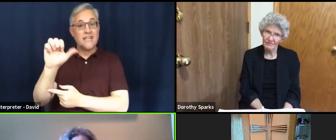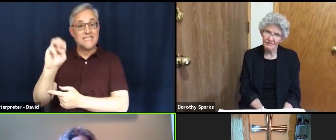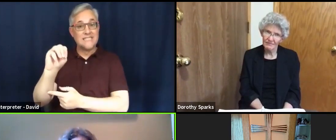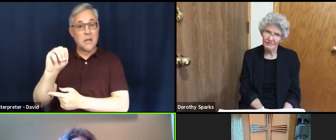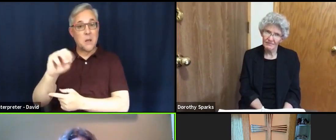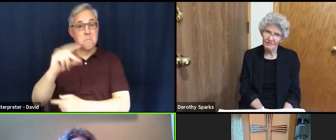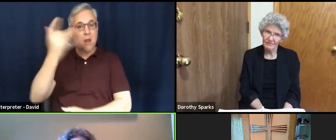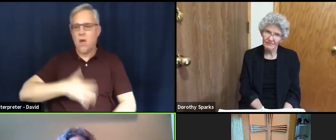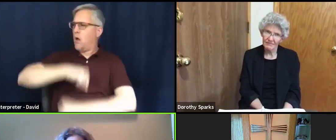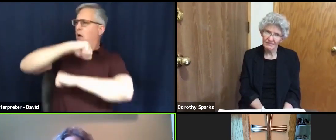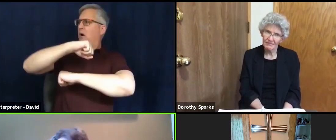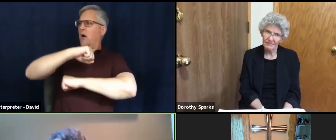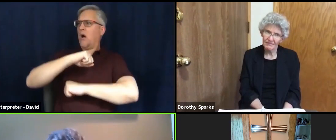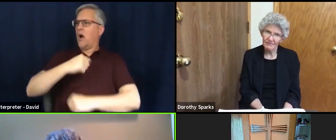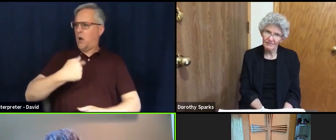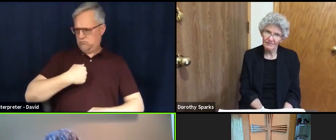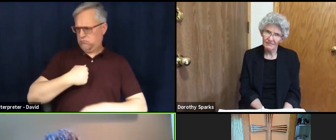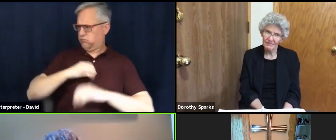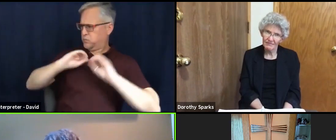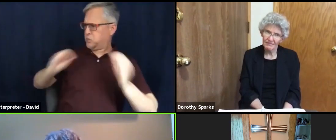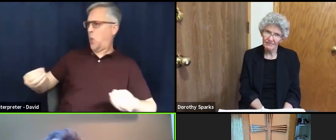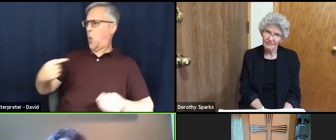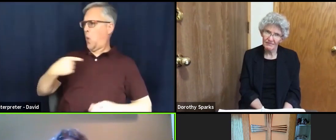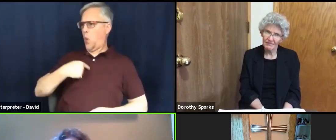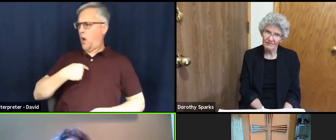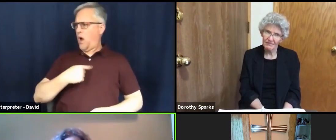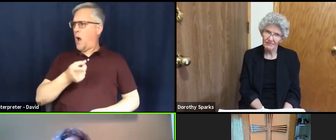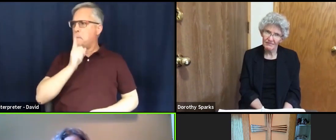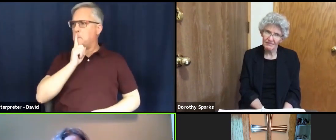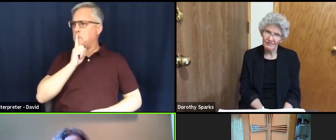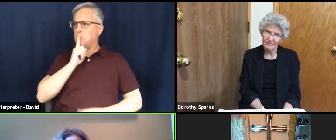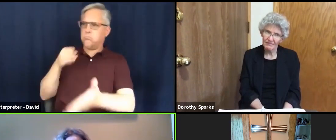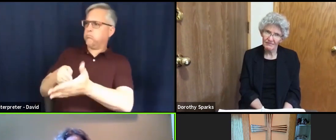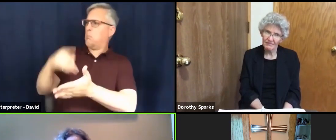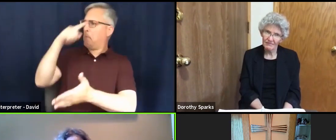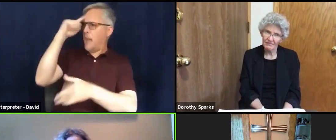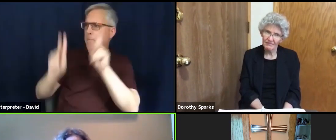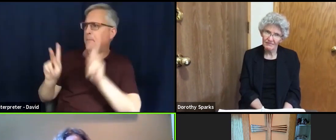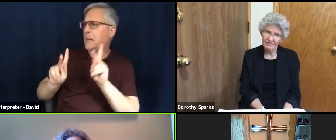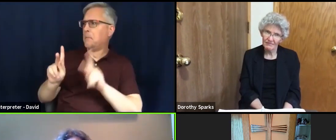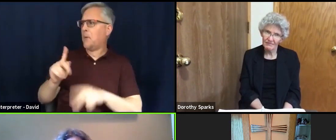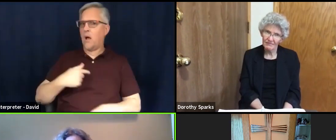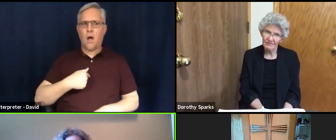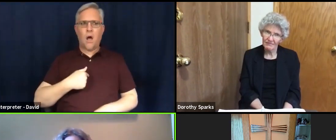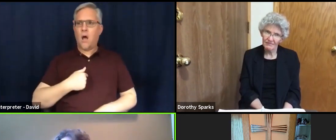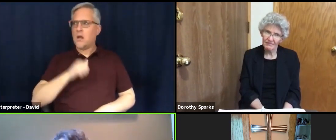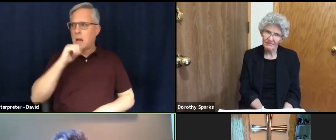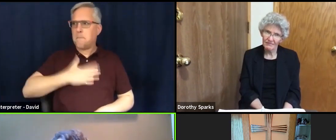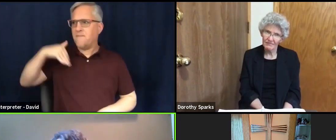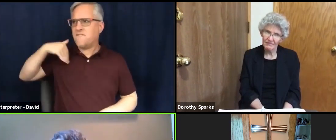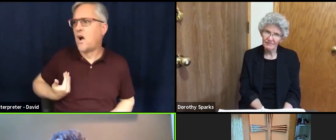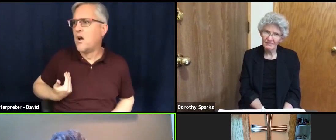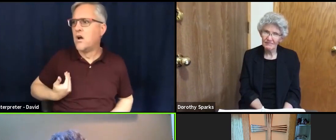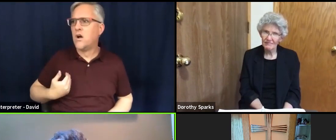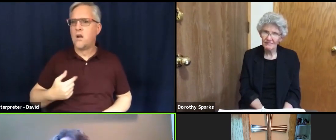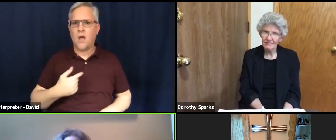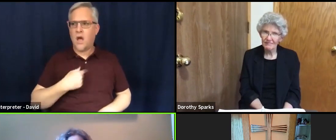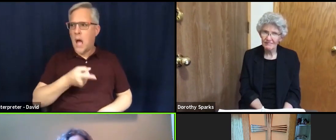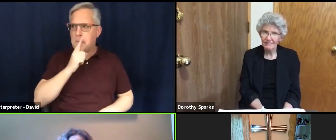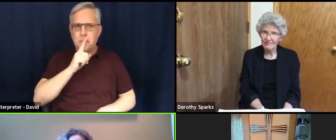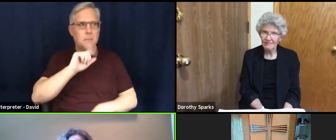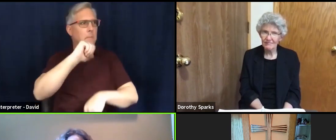I didn't make up the rules. I don't believe in that. We often feel